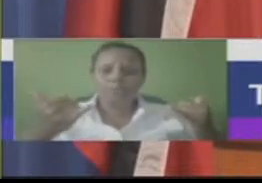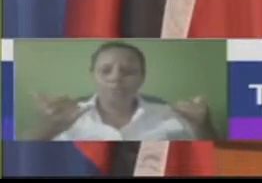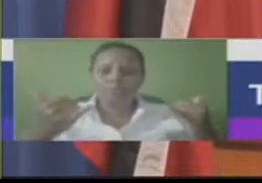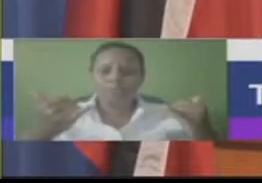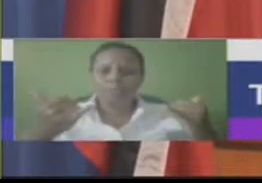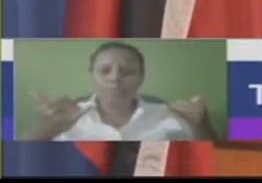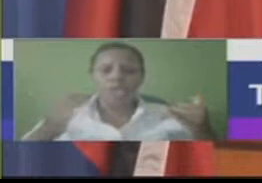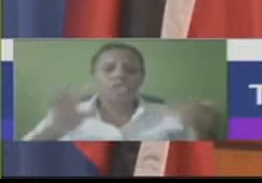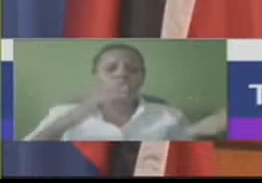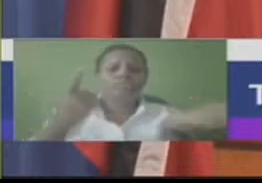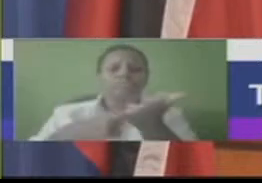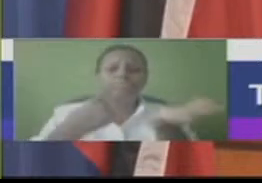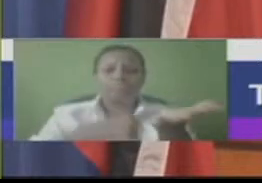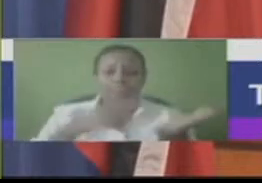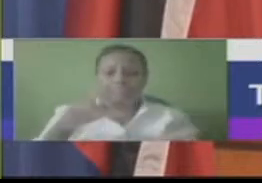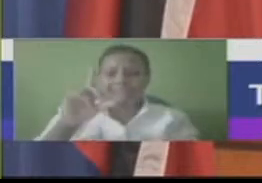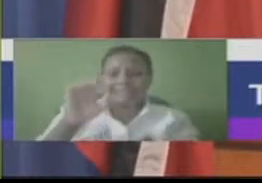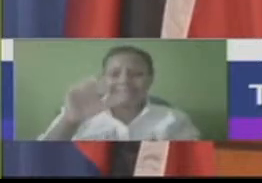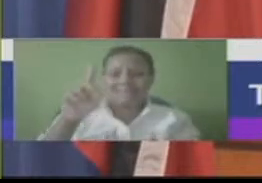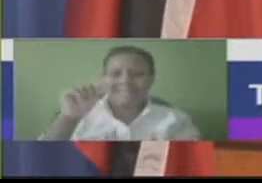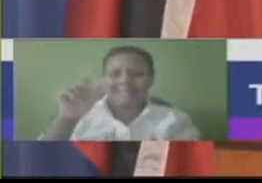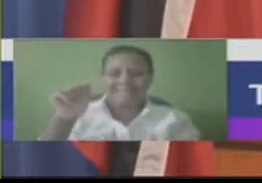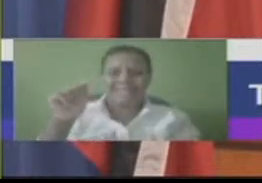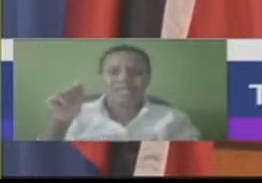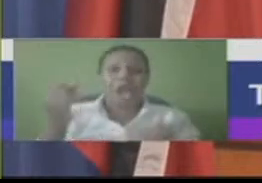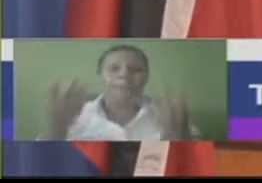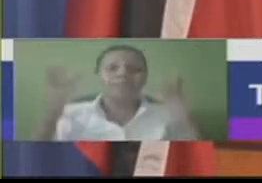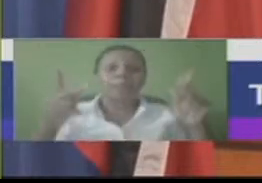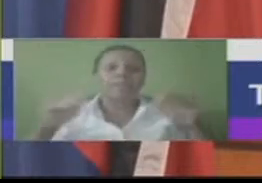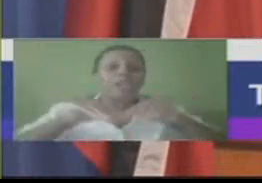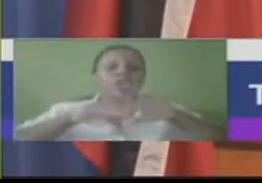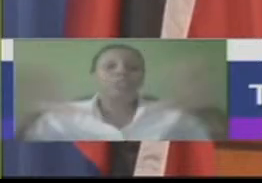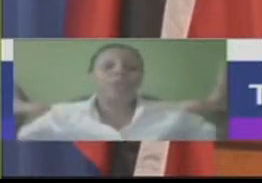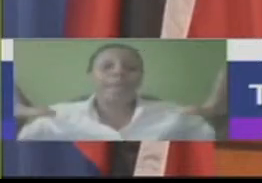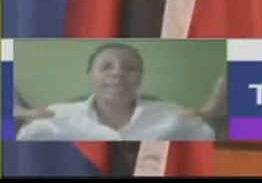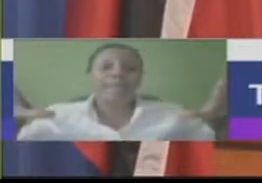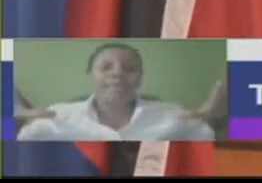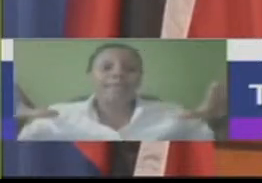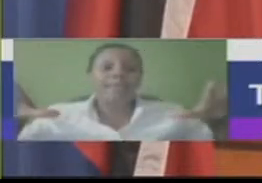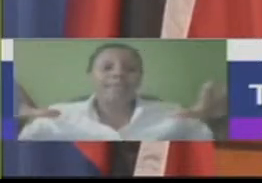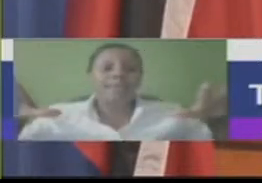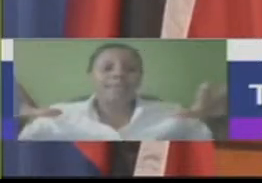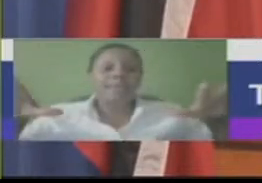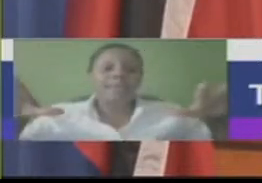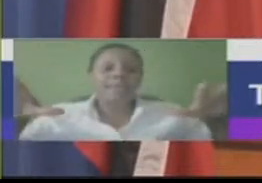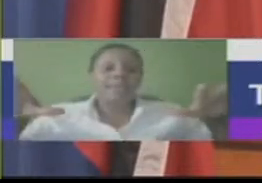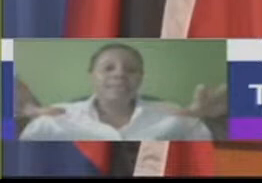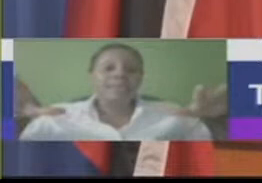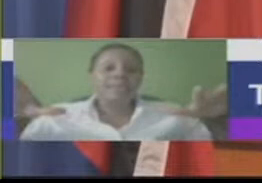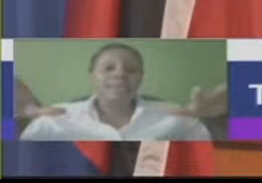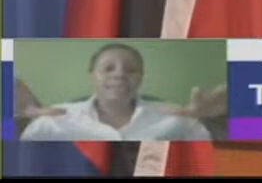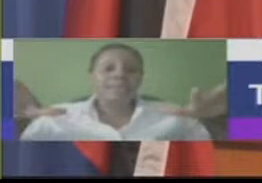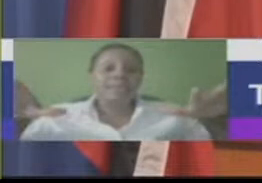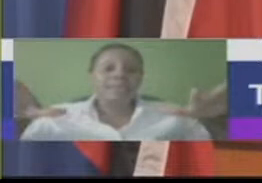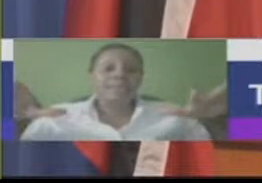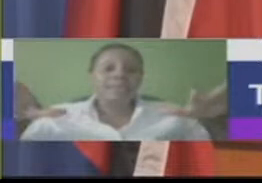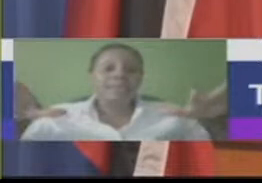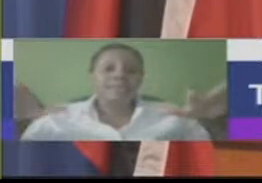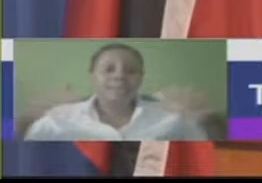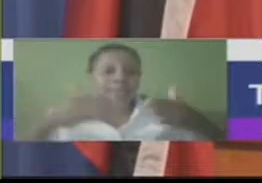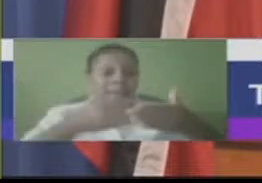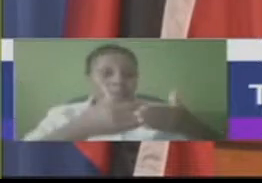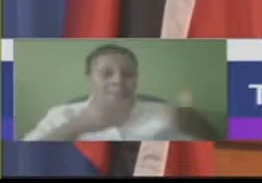a virus can spread to, the original Wuhan lineage would have been able to spread one person going to 2.3